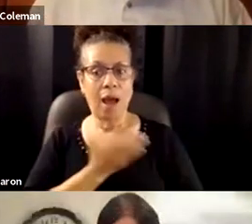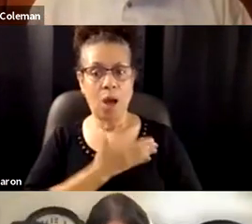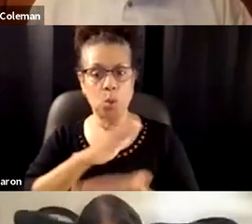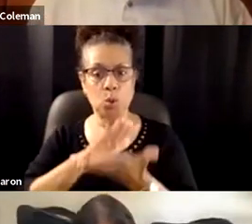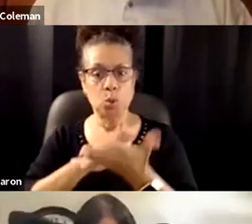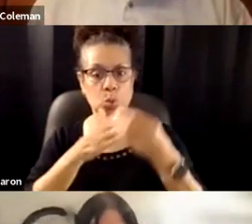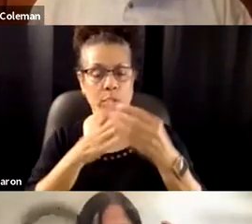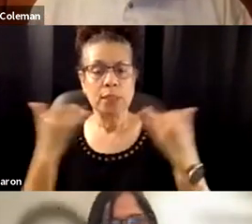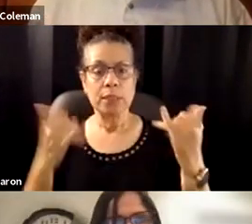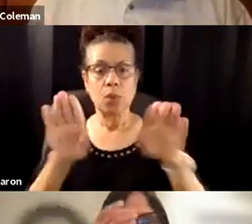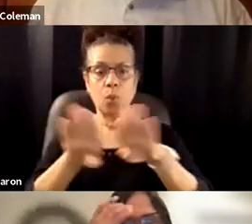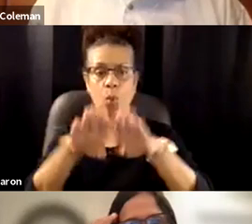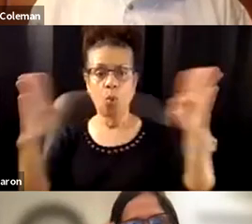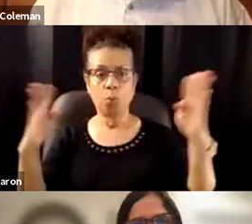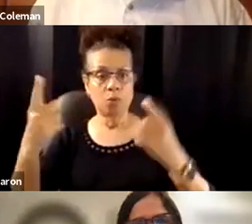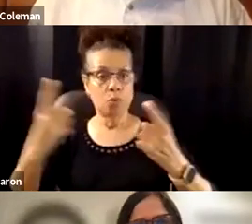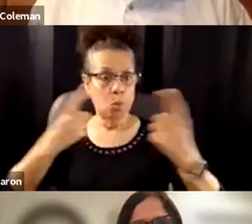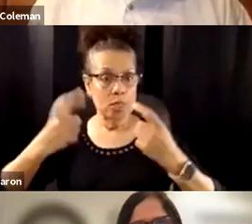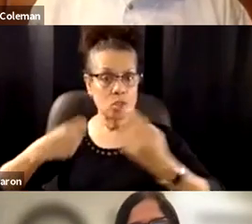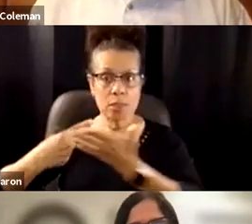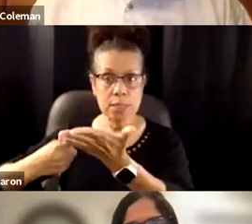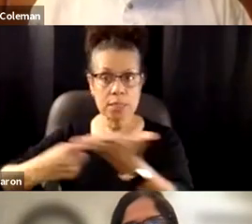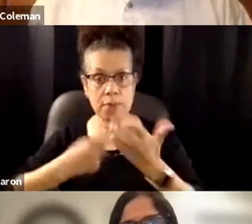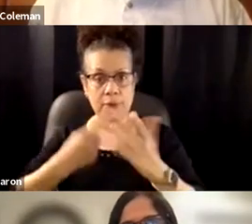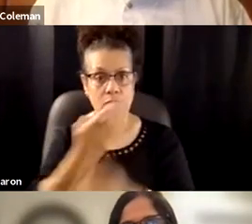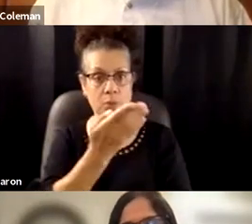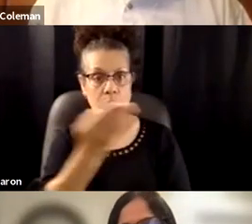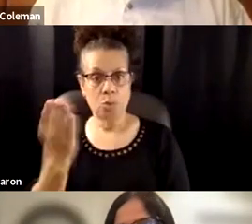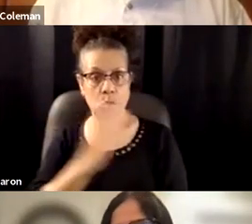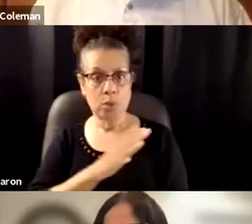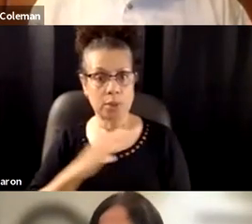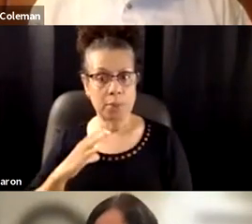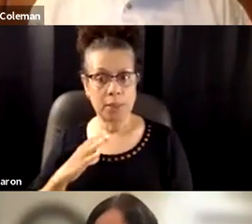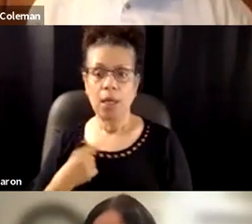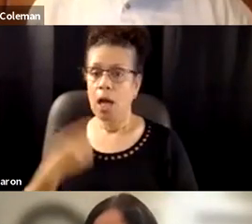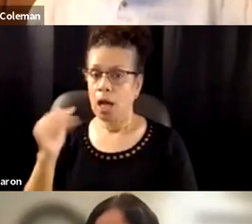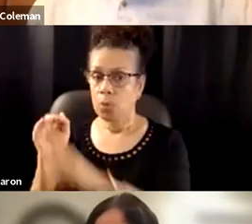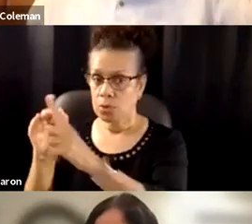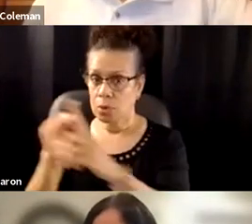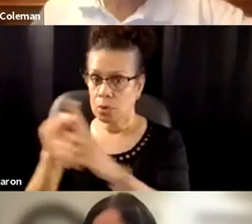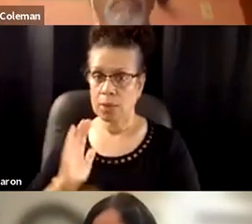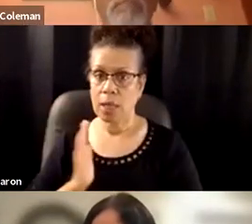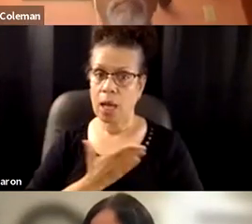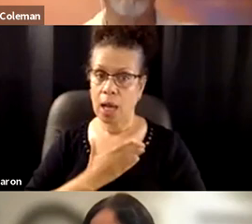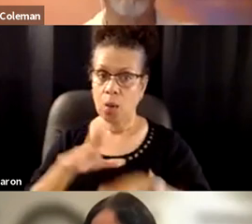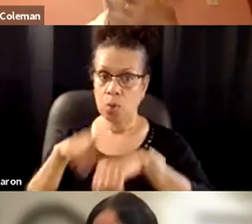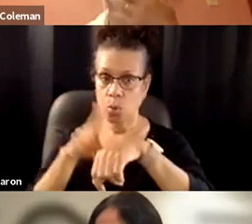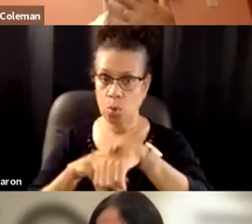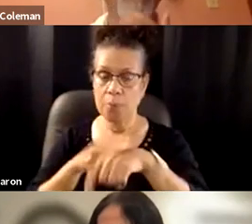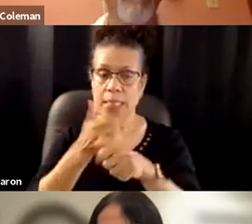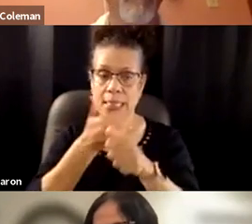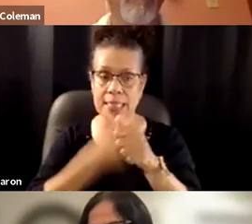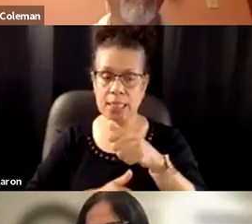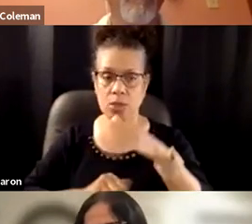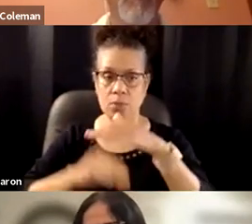will now open it up to questions and discussions from the committee i'd like to remind my colleagues about our agreed upon norm that we each take